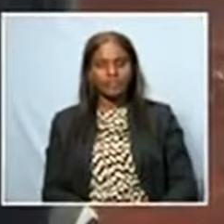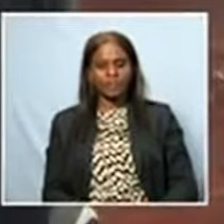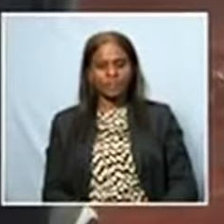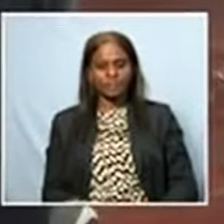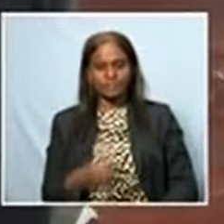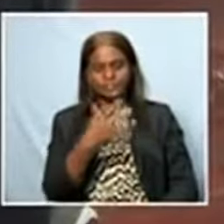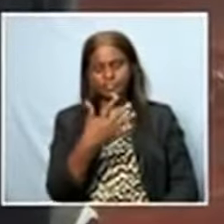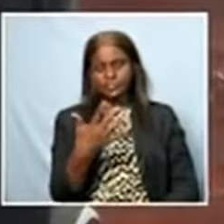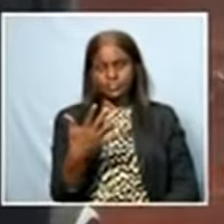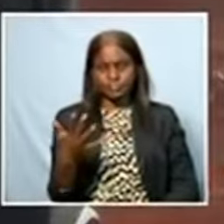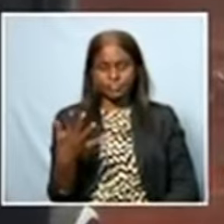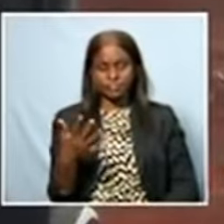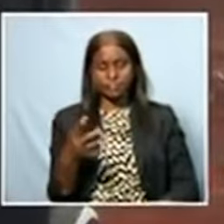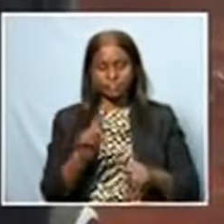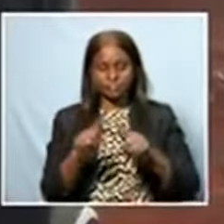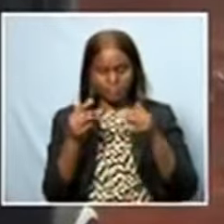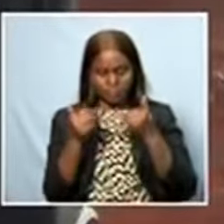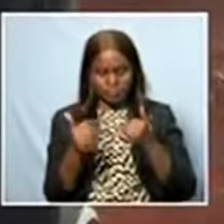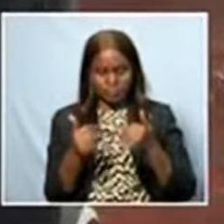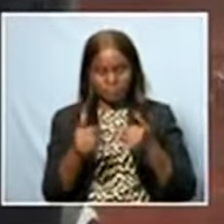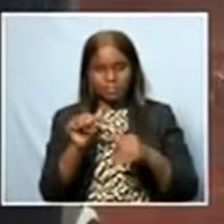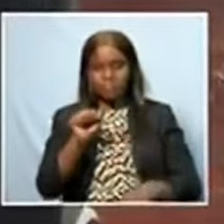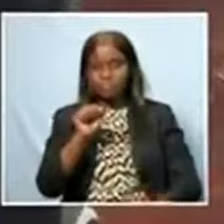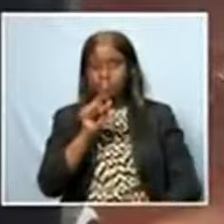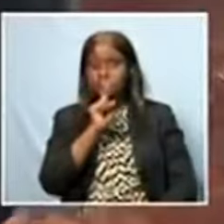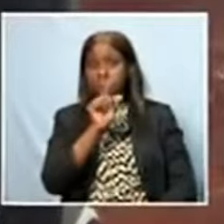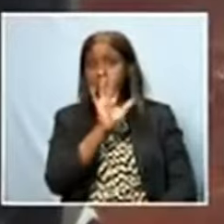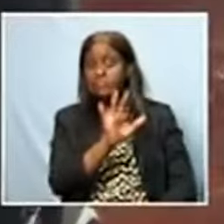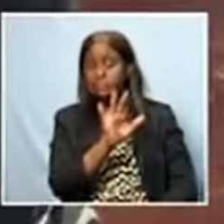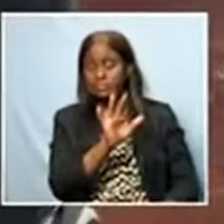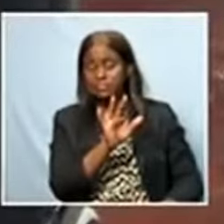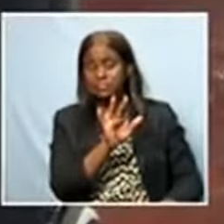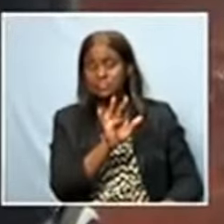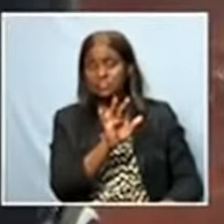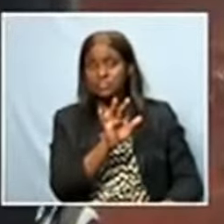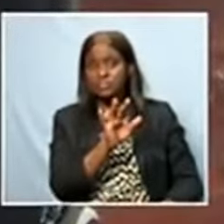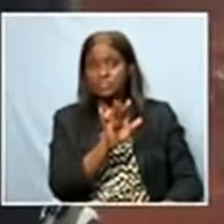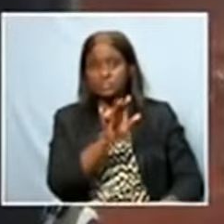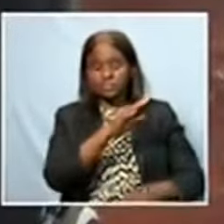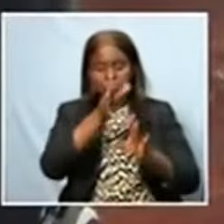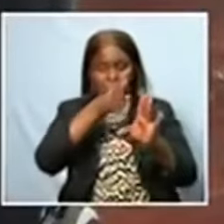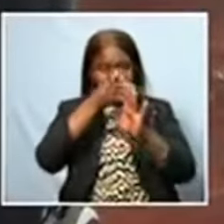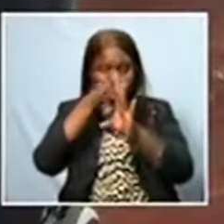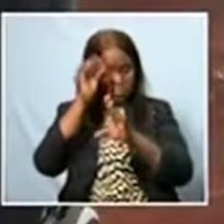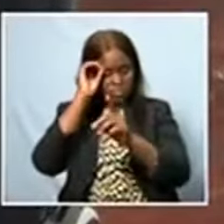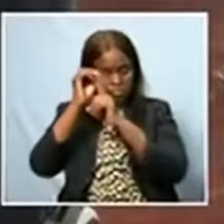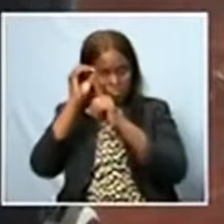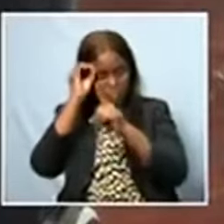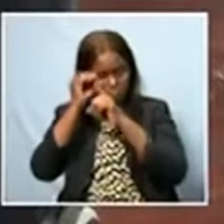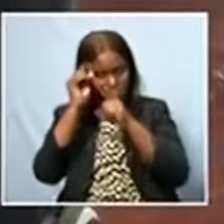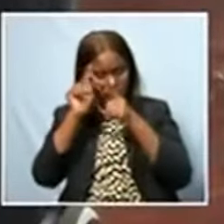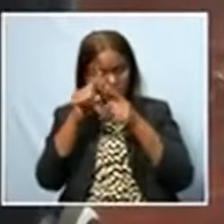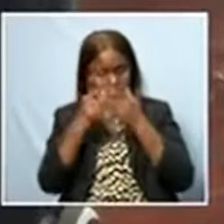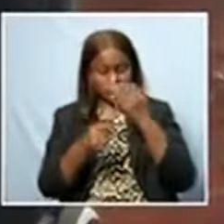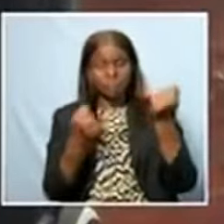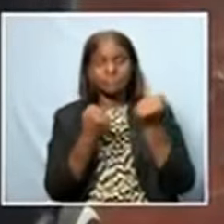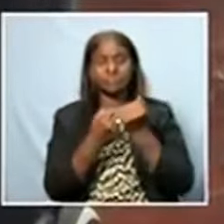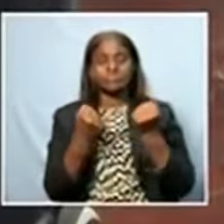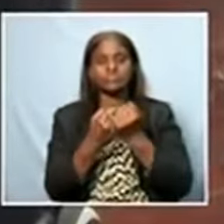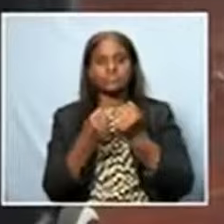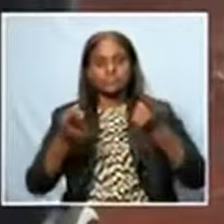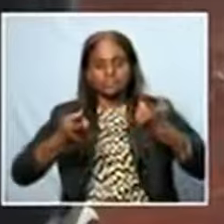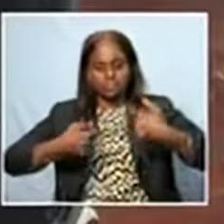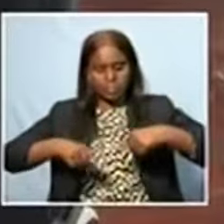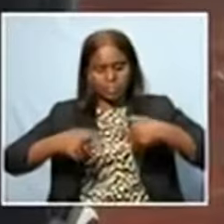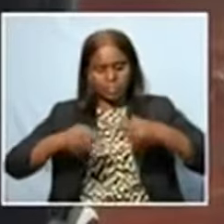product. But of course, the other objective is to support domestic